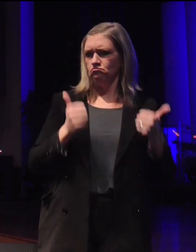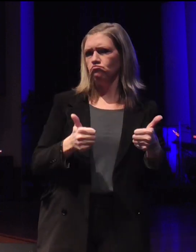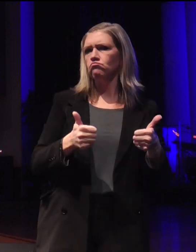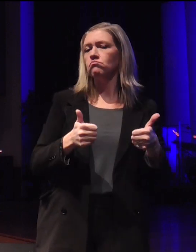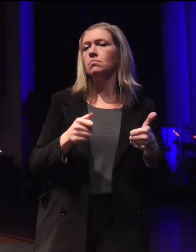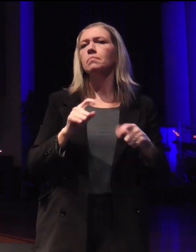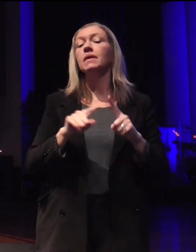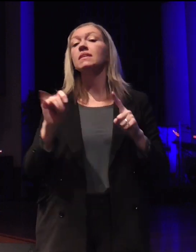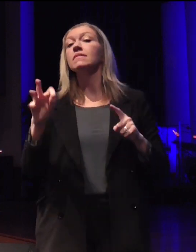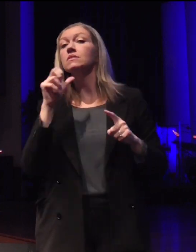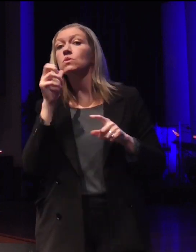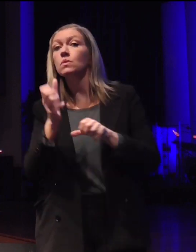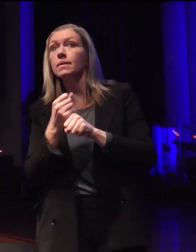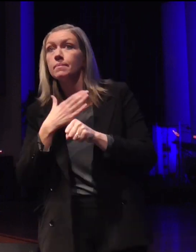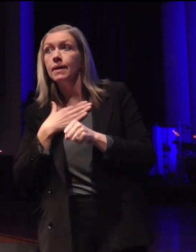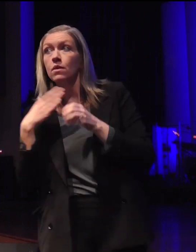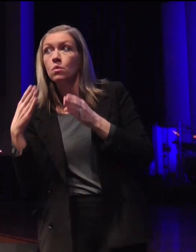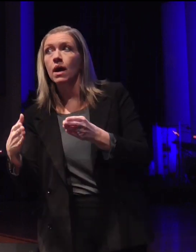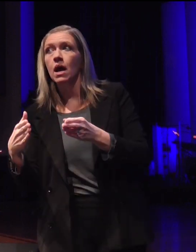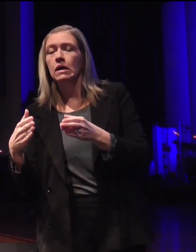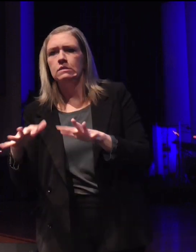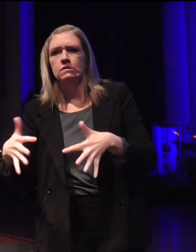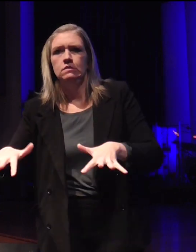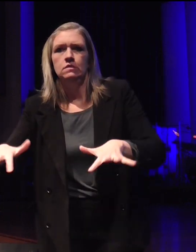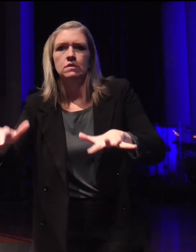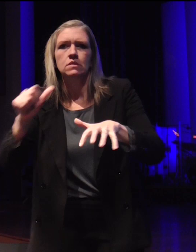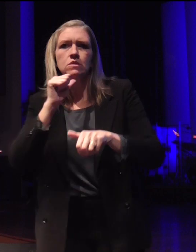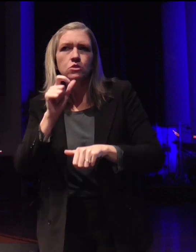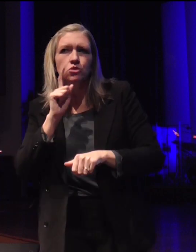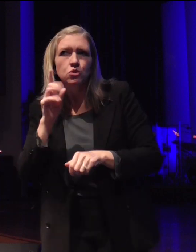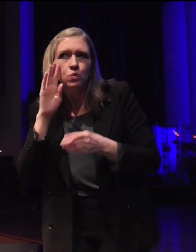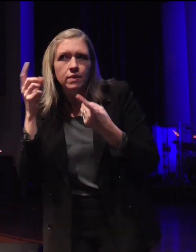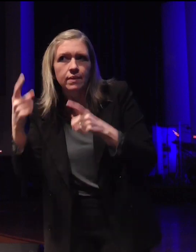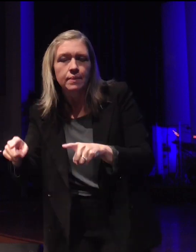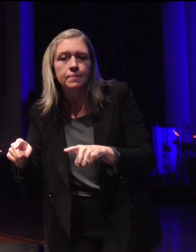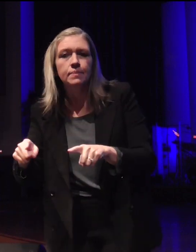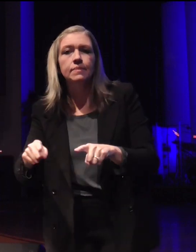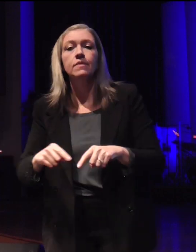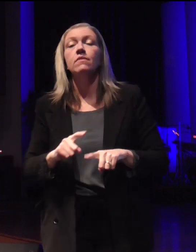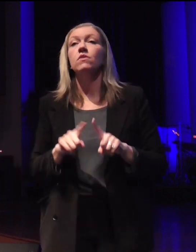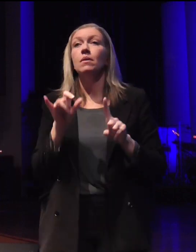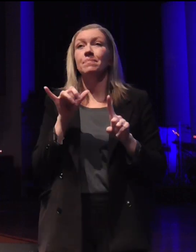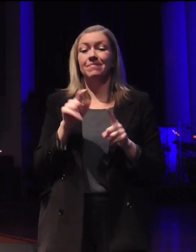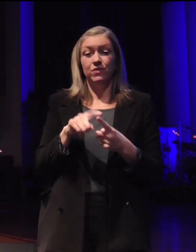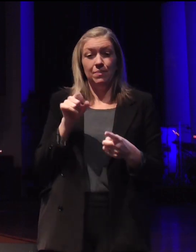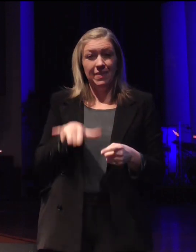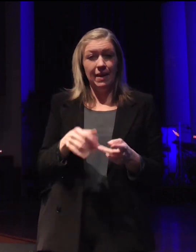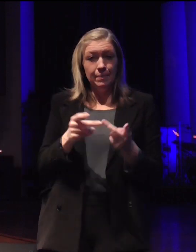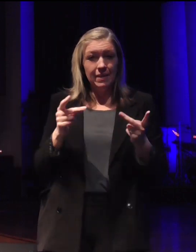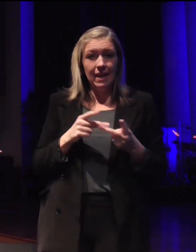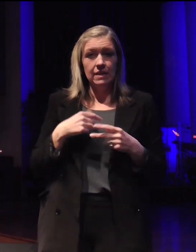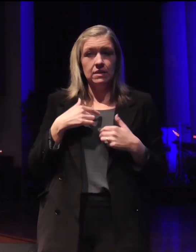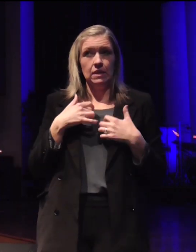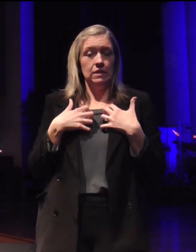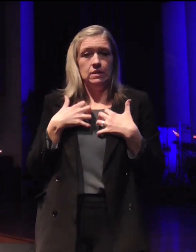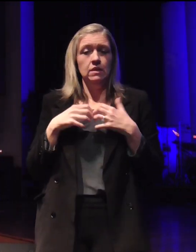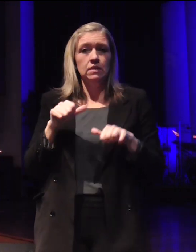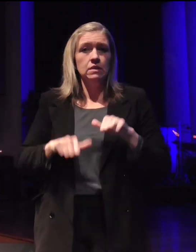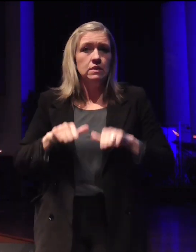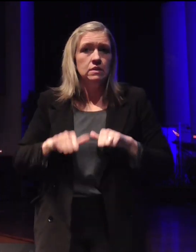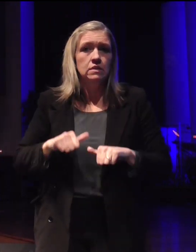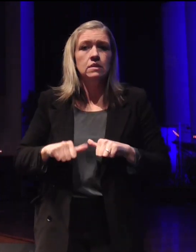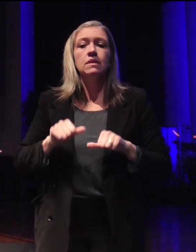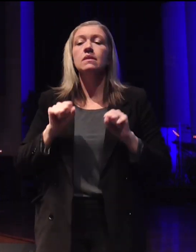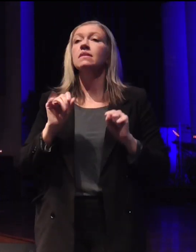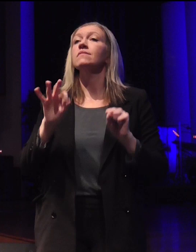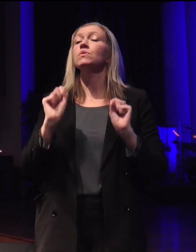way, we're not certain what's going to happen. But out of that uncertainty, if we can stand in our divinity, we can